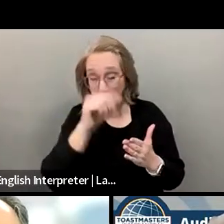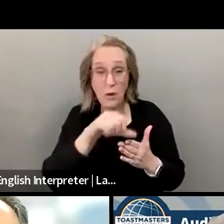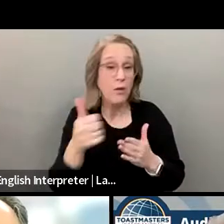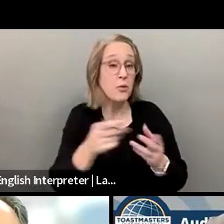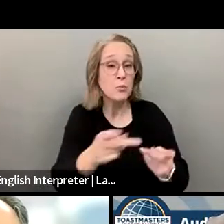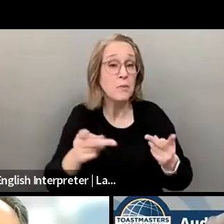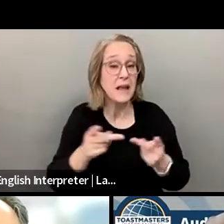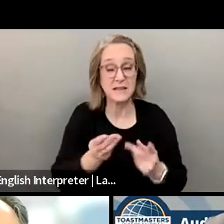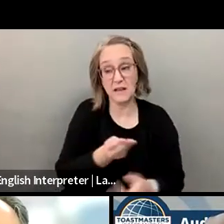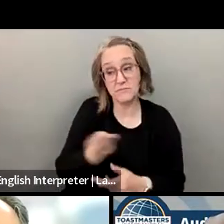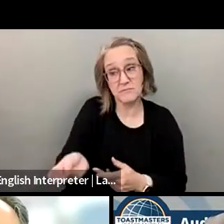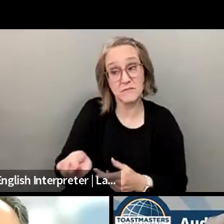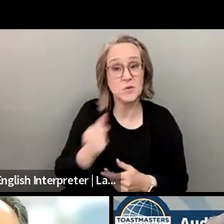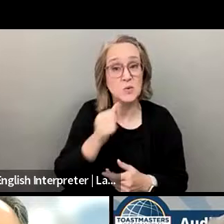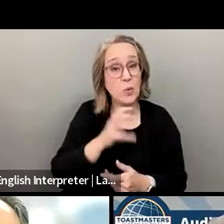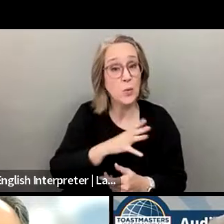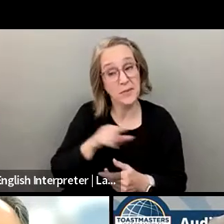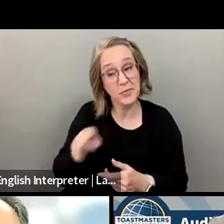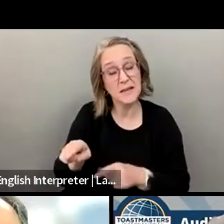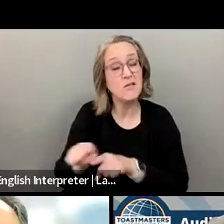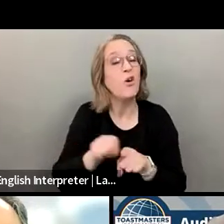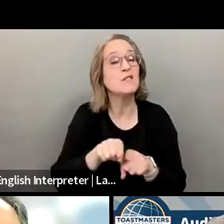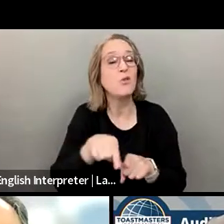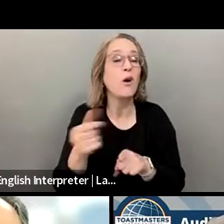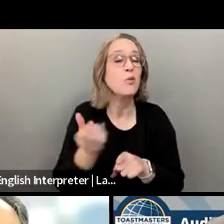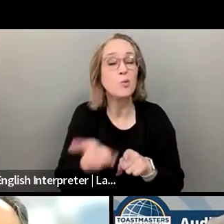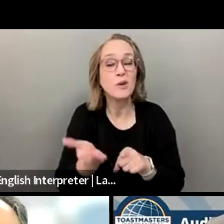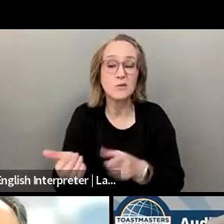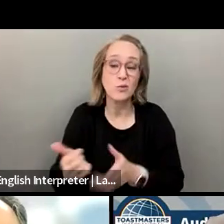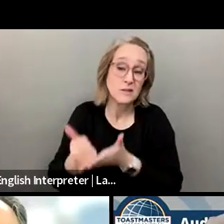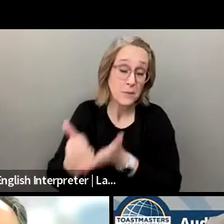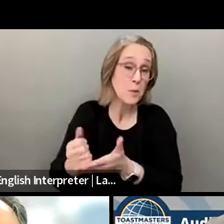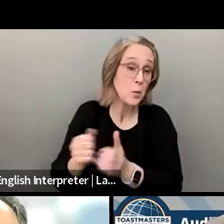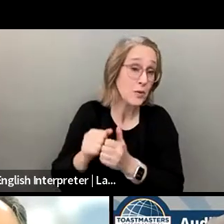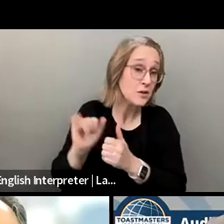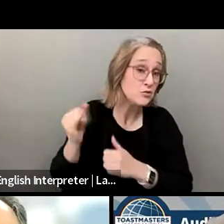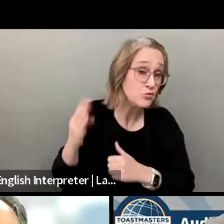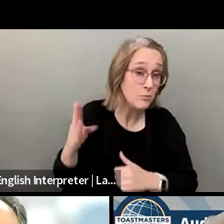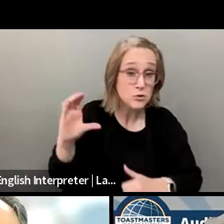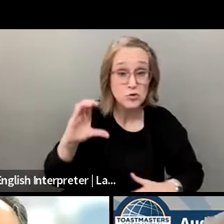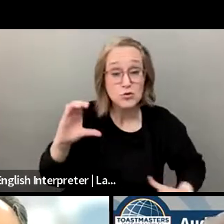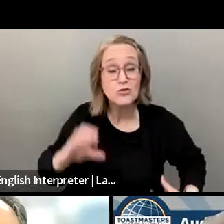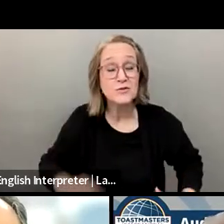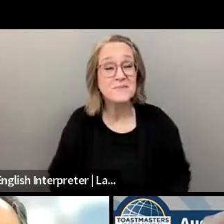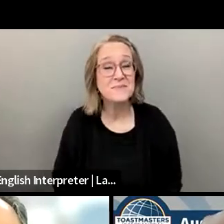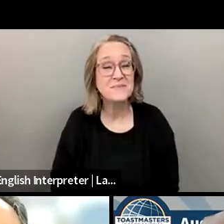suggest that I get back to her and say, this is also a good source to help you with job search?